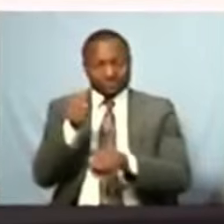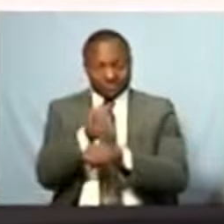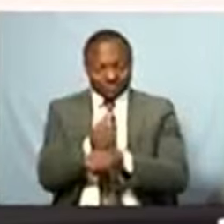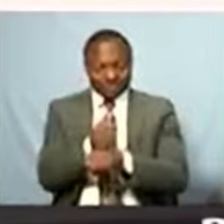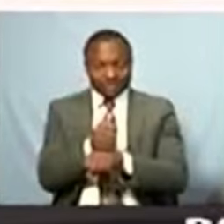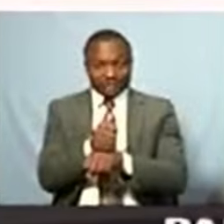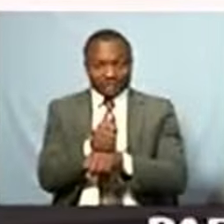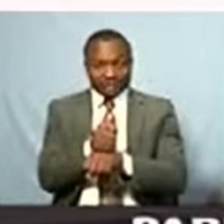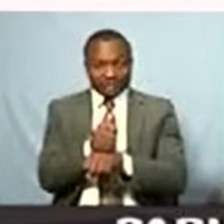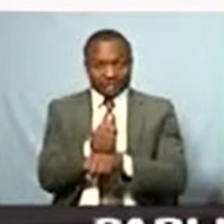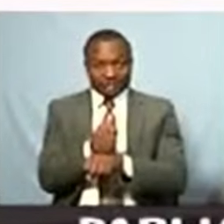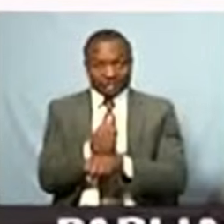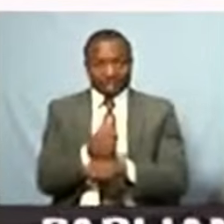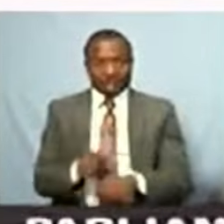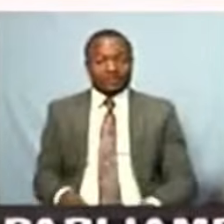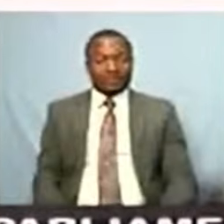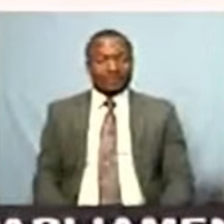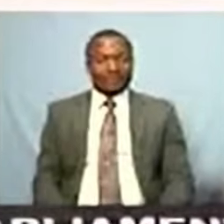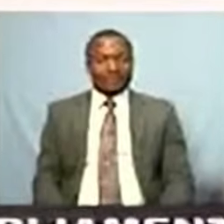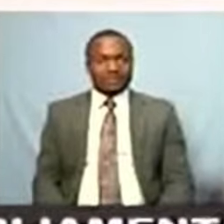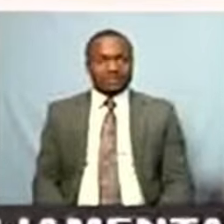appointed.